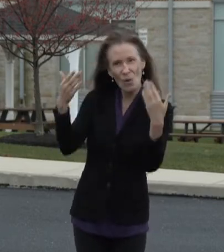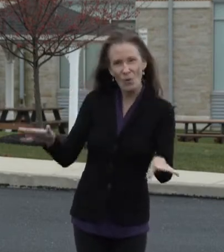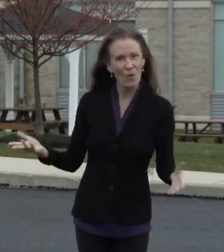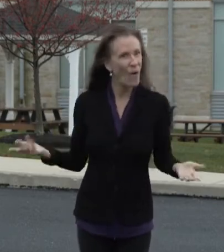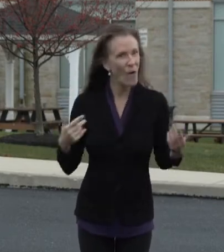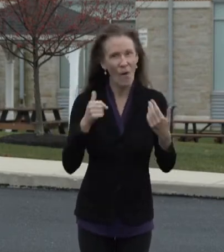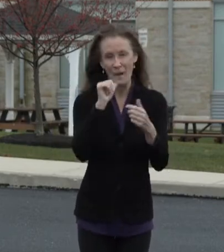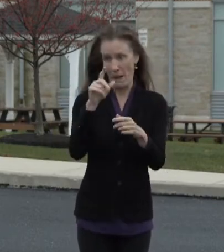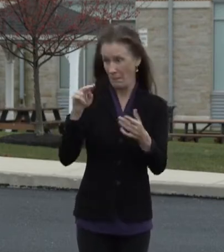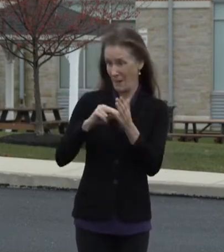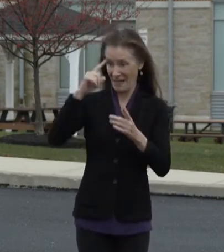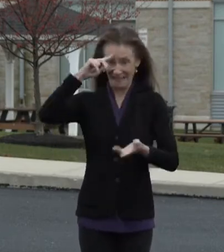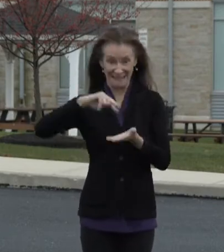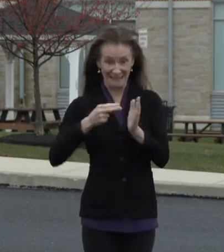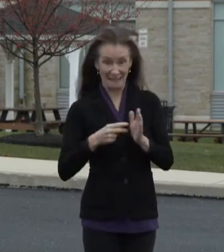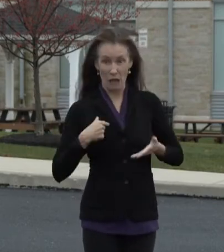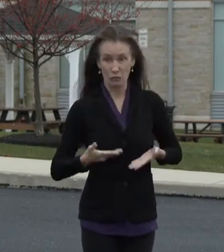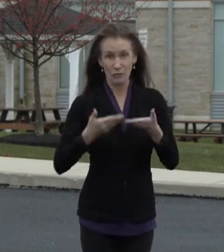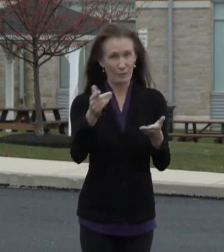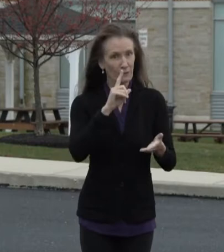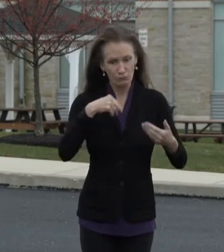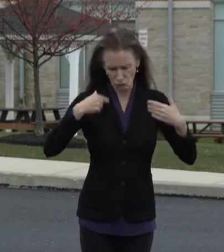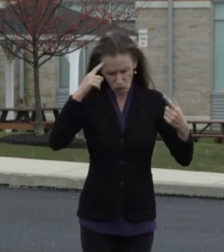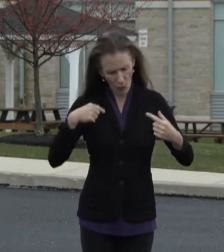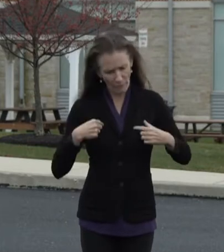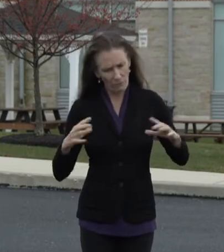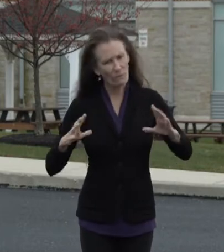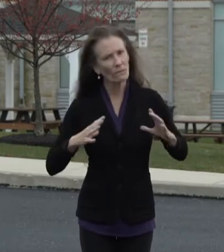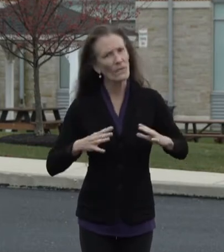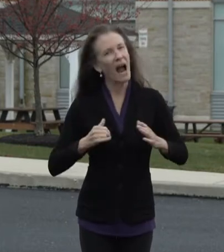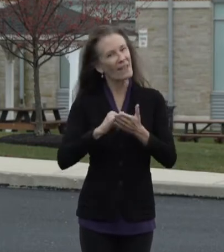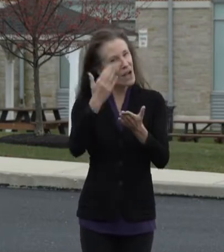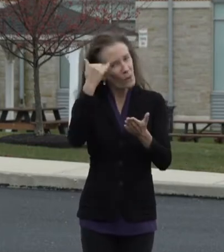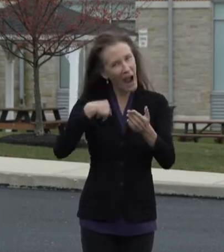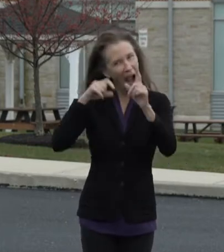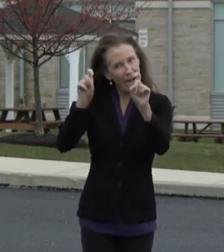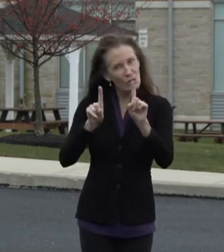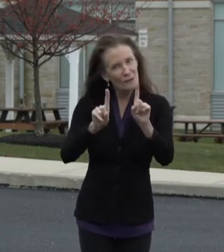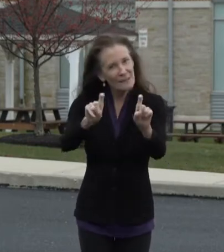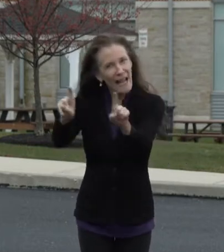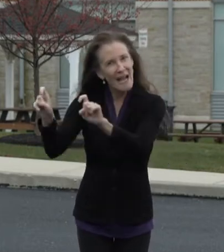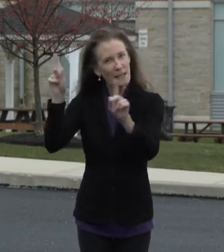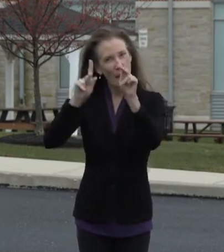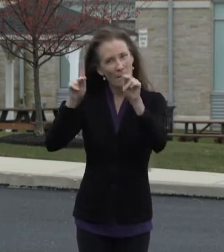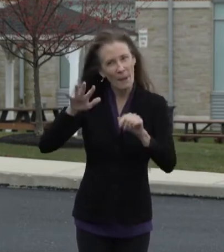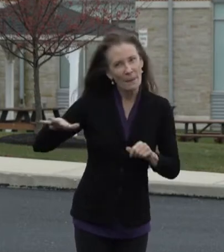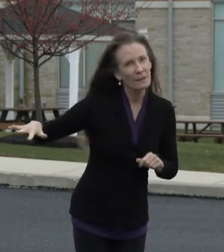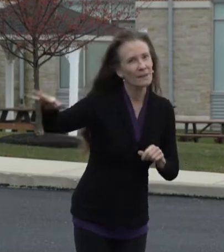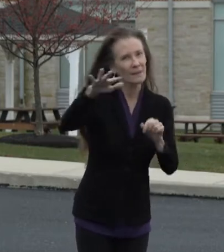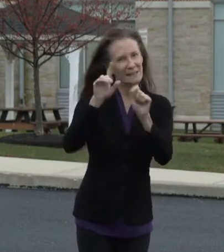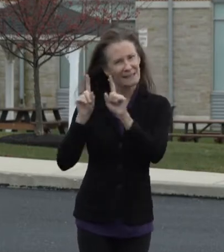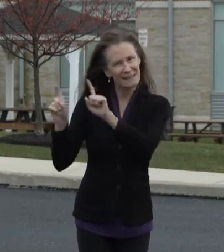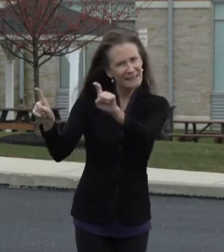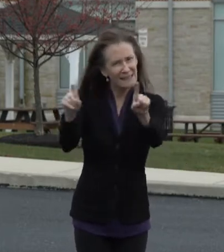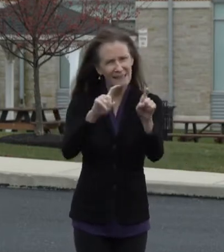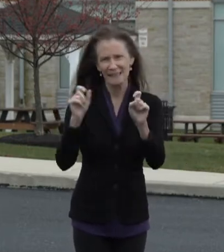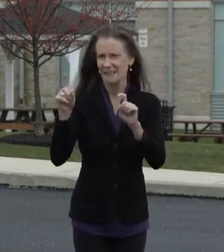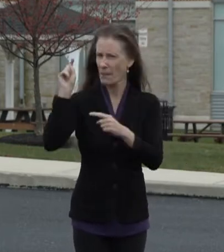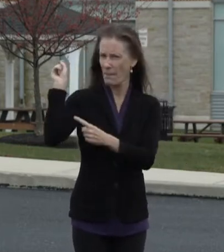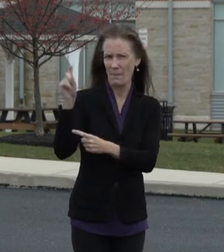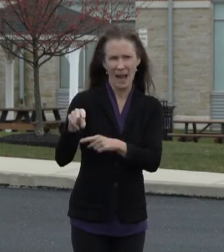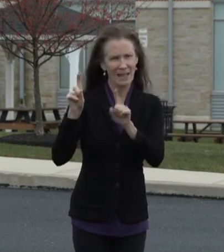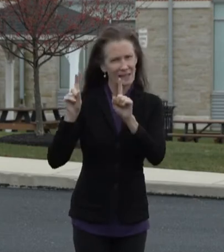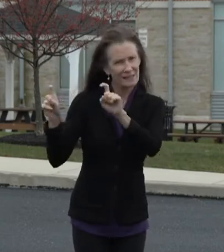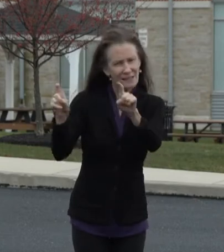So we have testing requirements for these facilities as mandated by CMS. And our partnership with